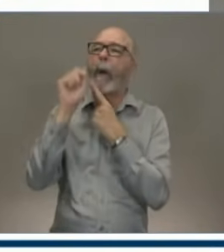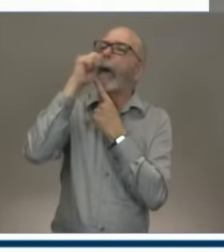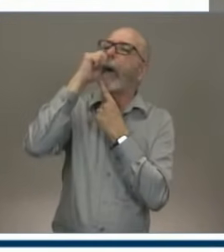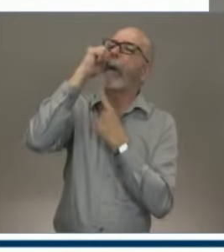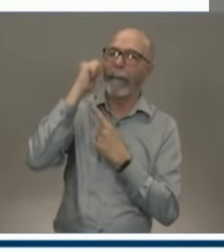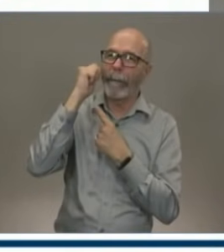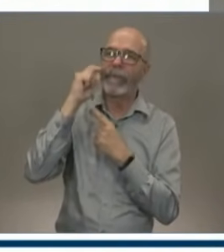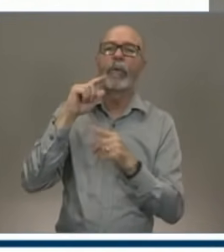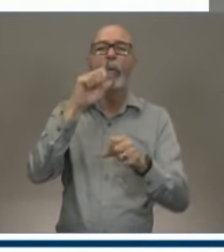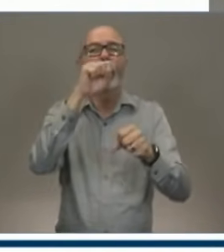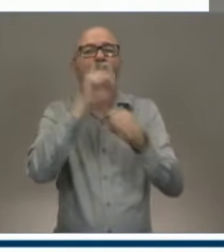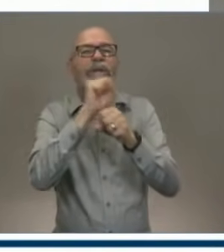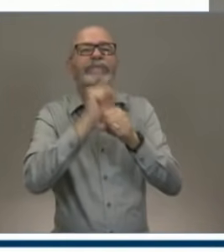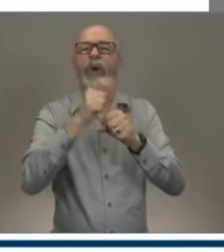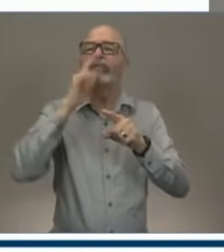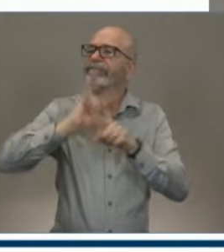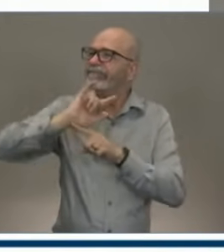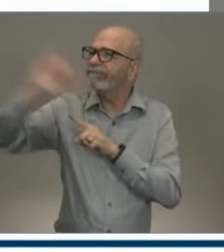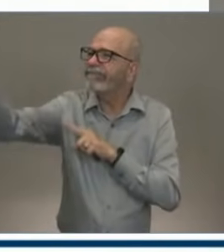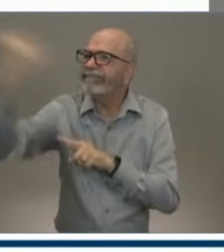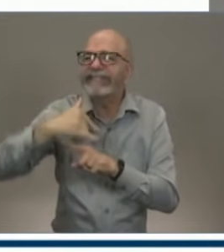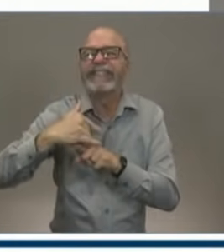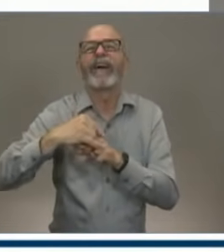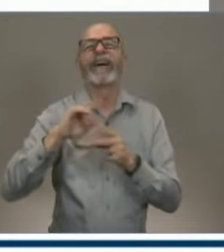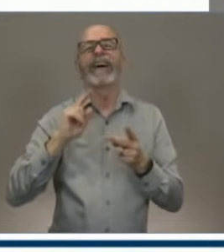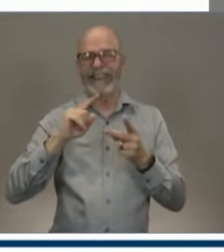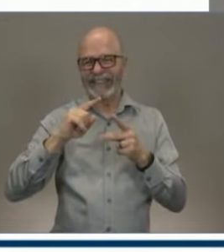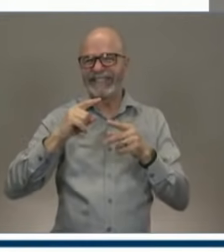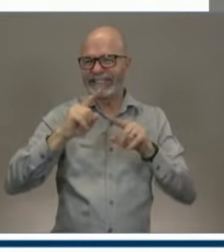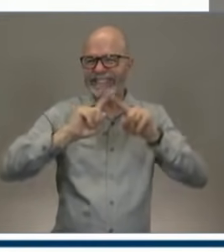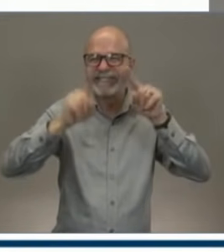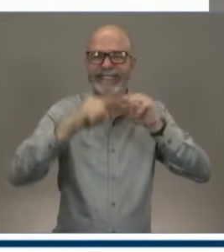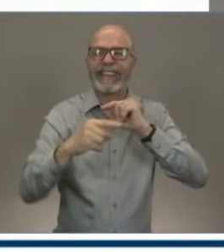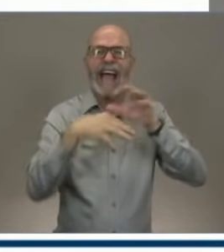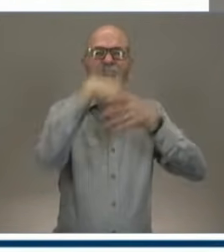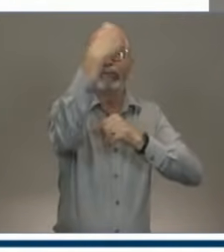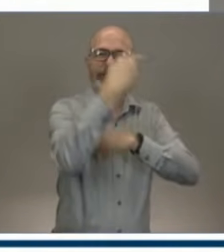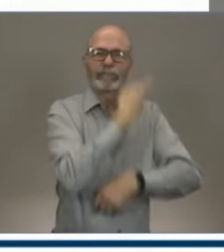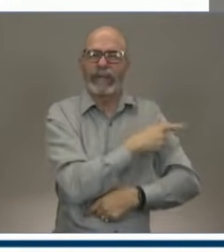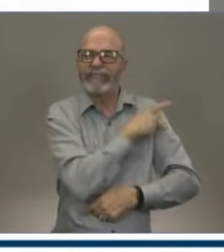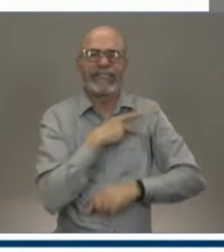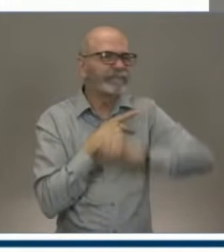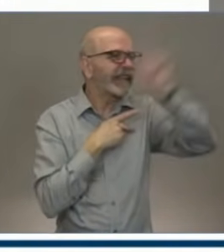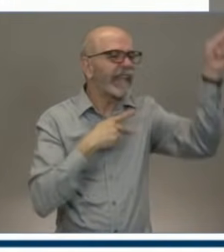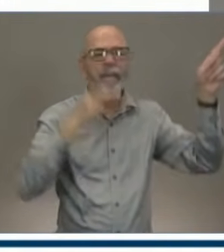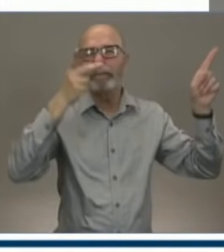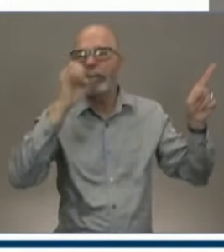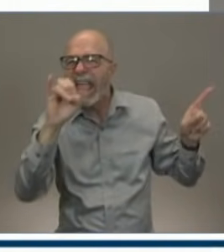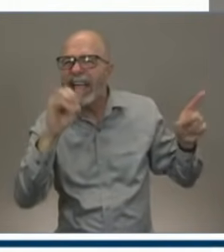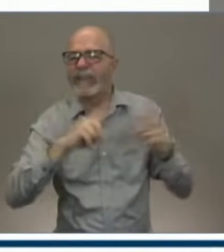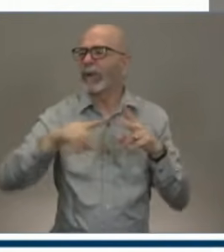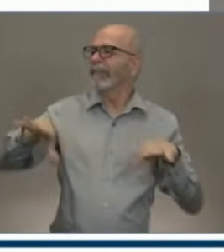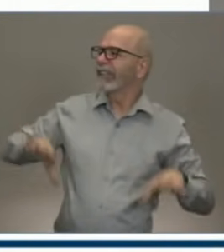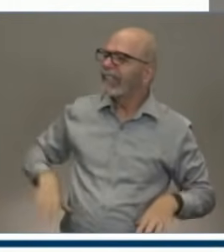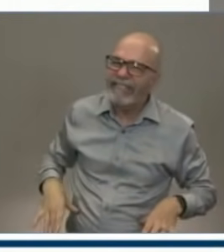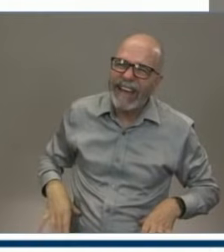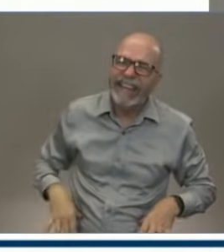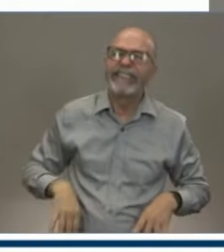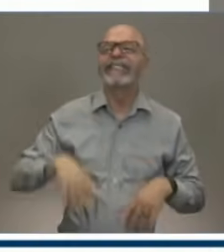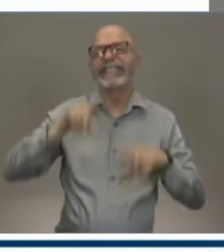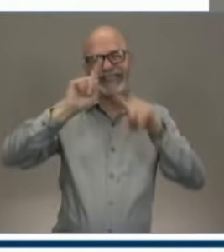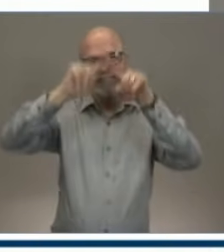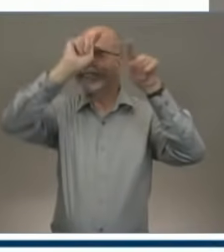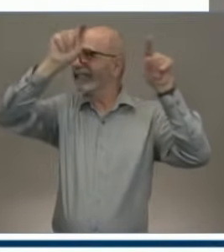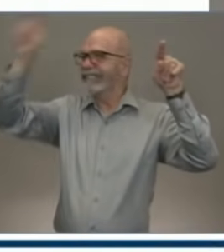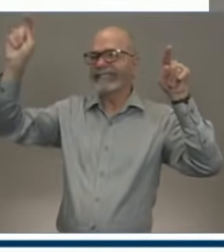workers who work outside of Nova Scotia, Prince Edward Island, and Newfoundland and Labrador starts today. They must get